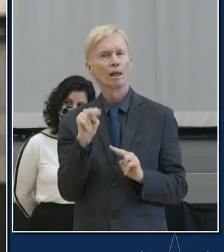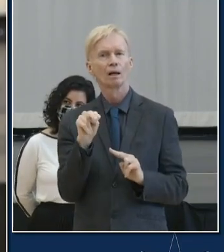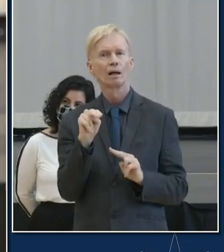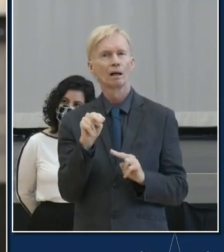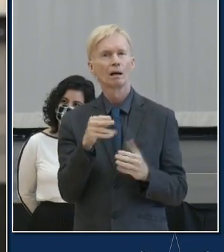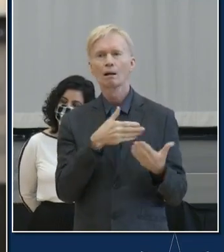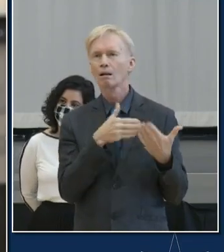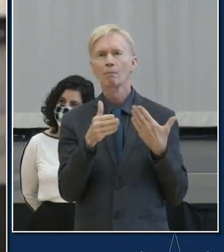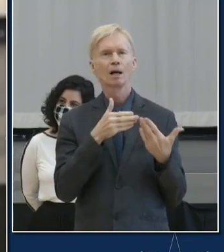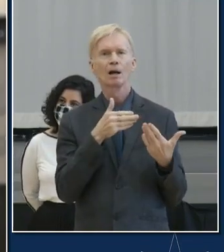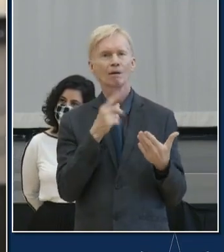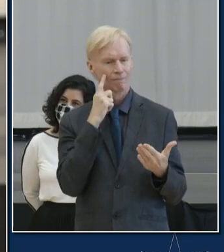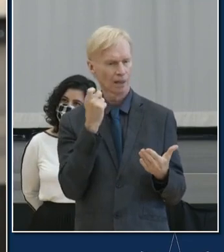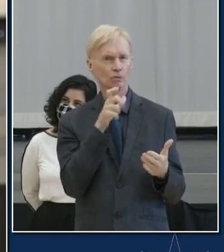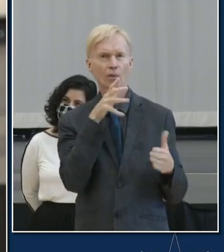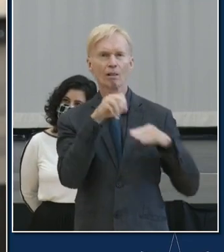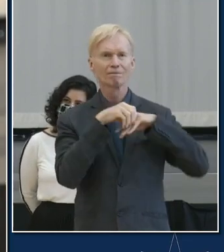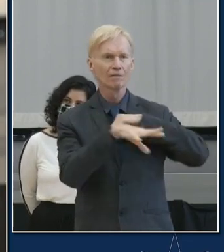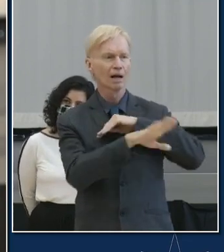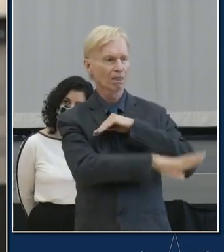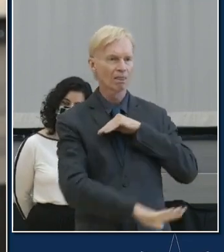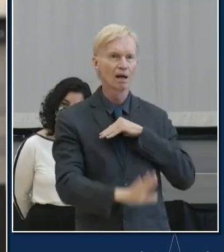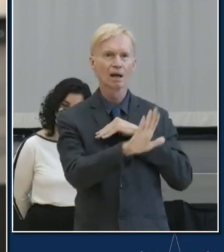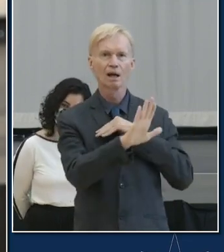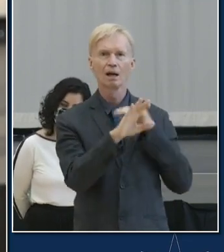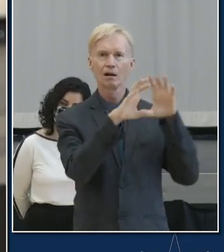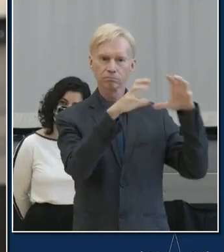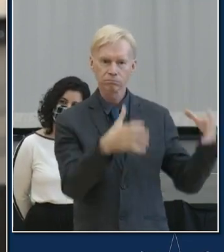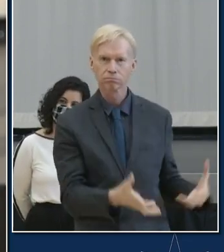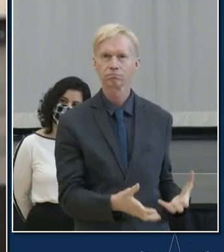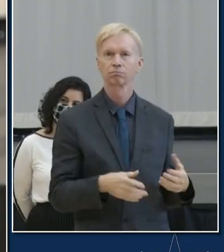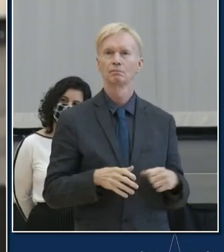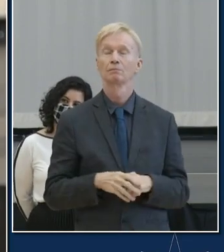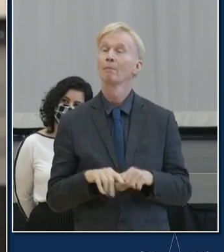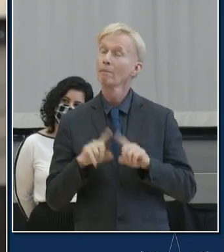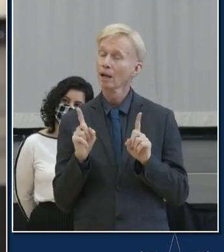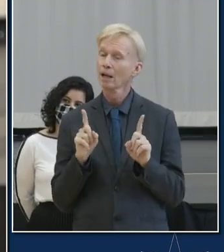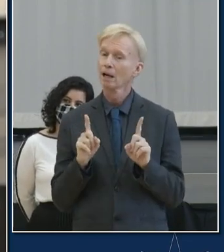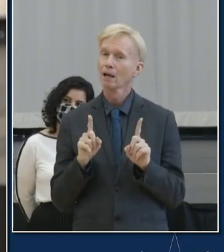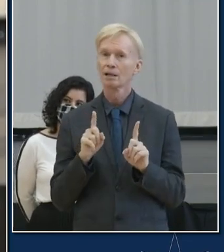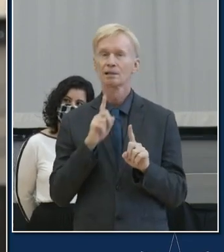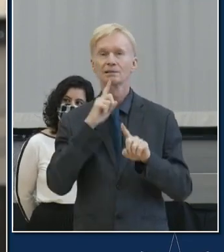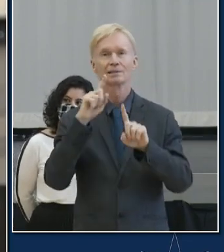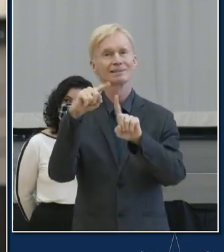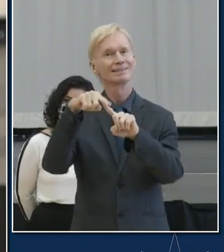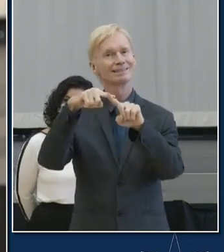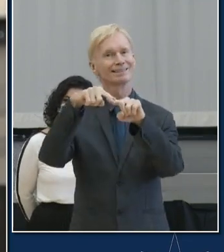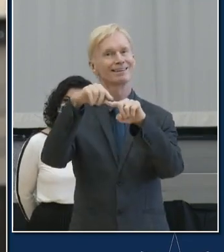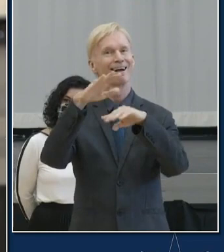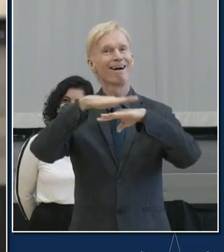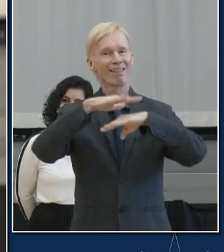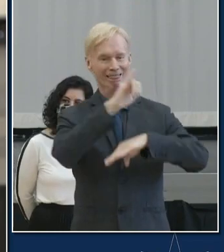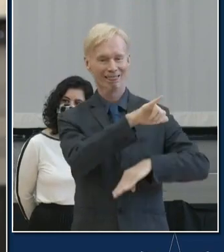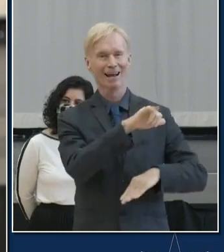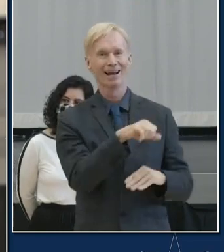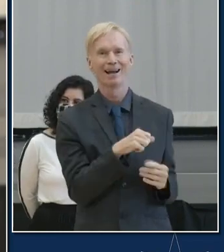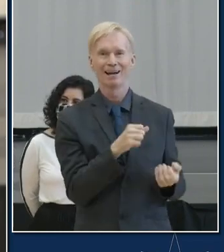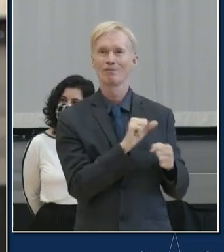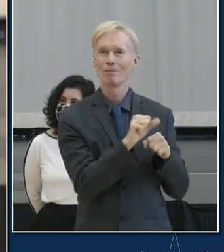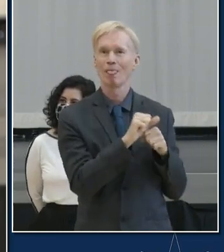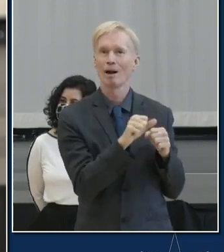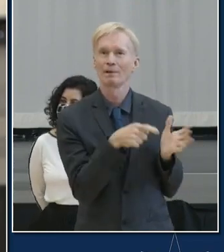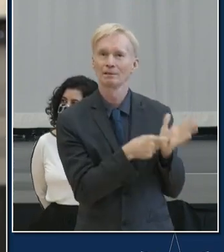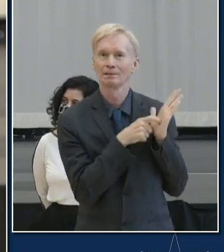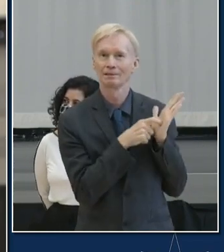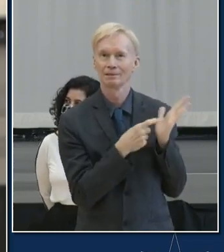that's going to affect their members and certainly their workplace. But it's a condition of employment. We are in a pandemic.